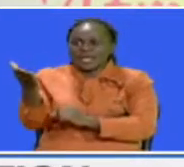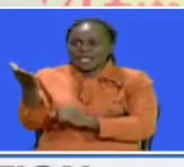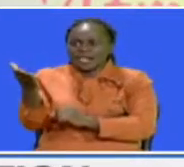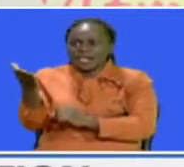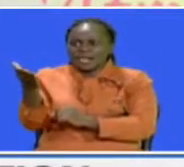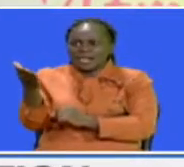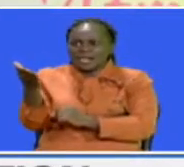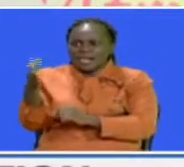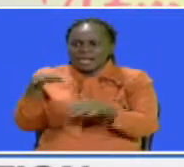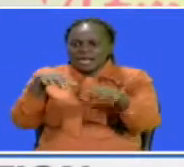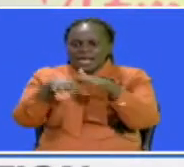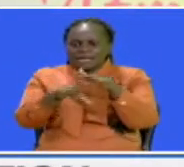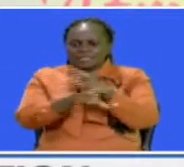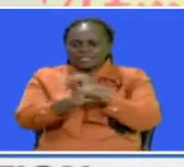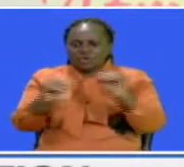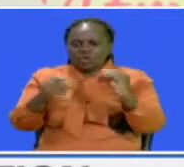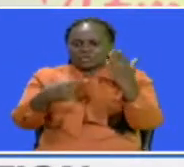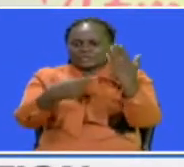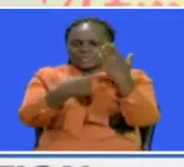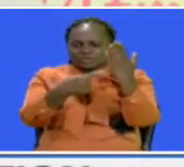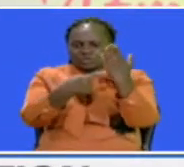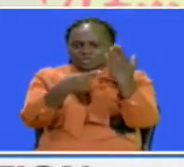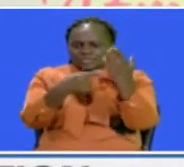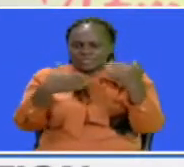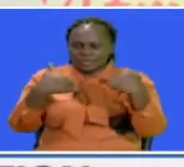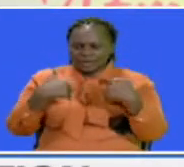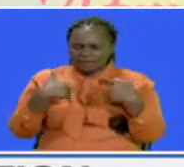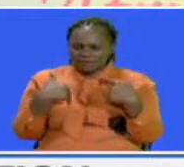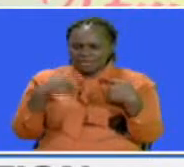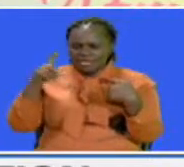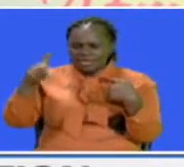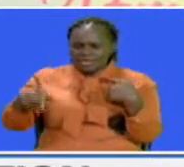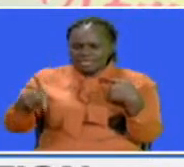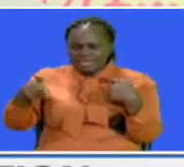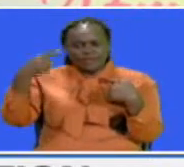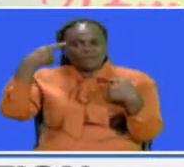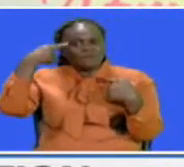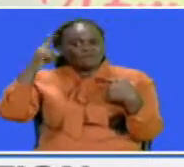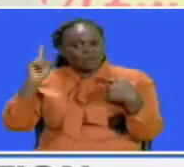may not be accessing the technologies needed for